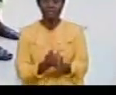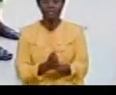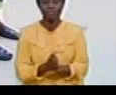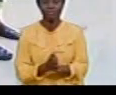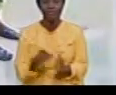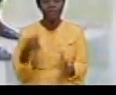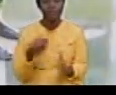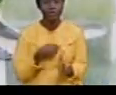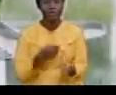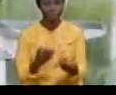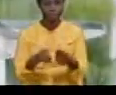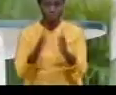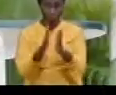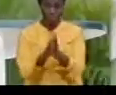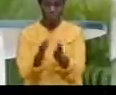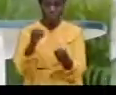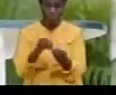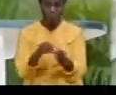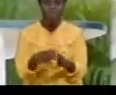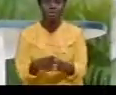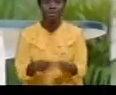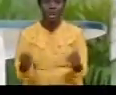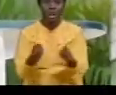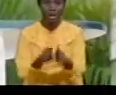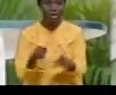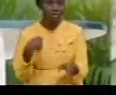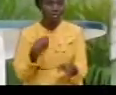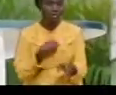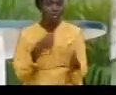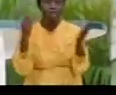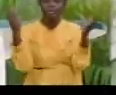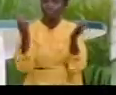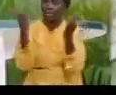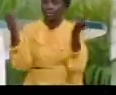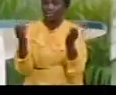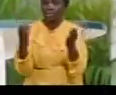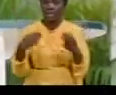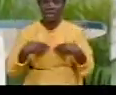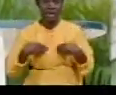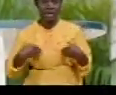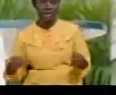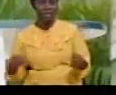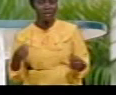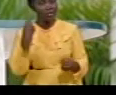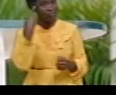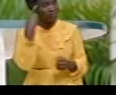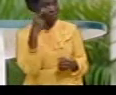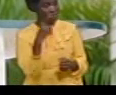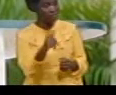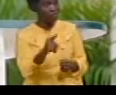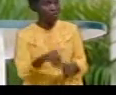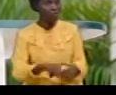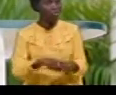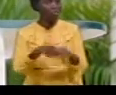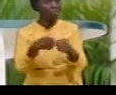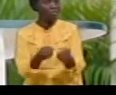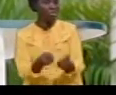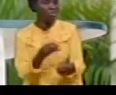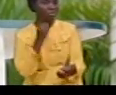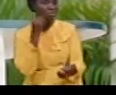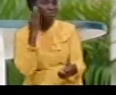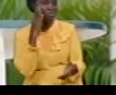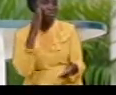We're going to pray as we celebrate healing for broken homes. I see homes that the Lord